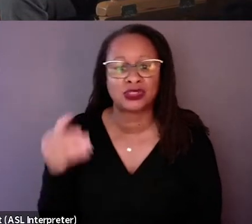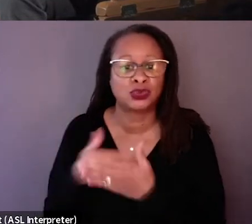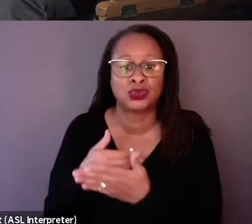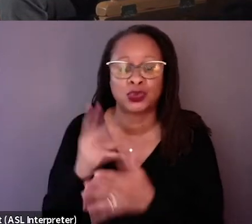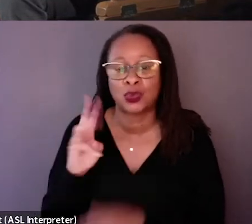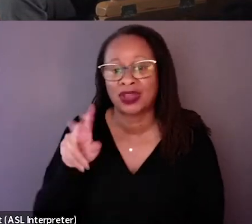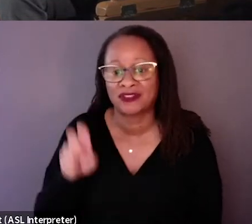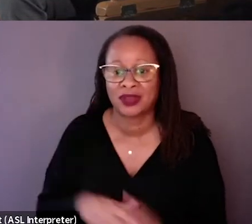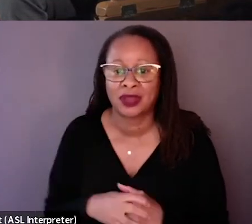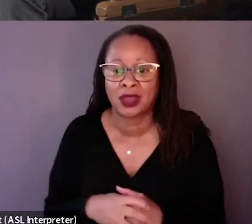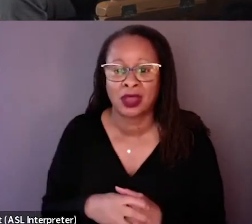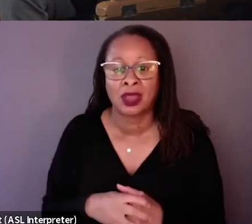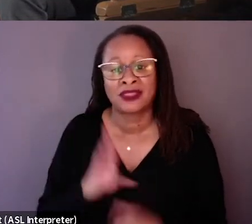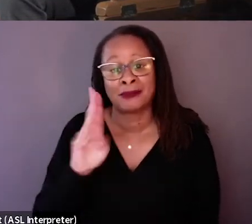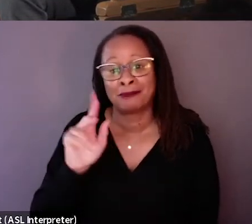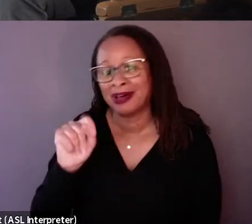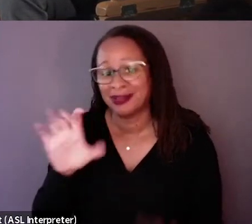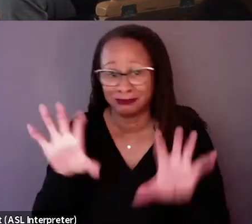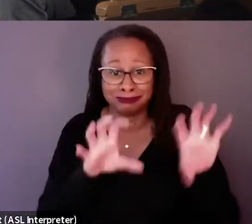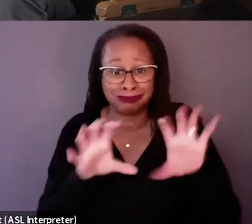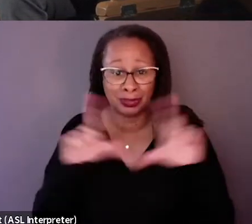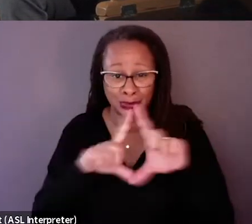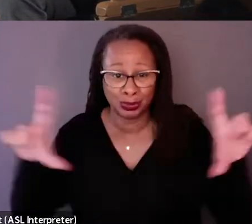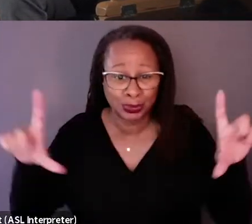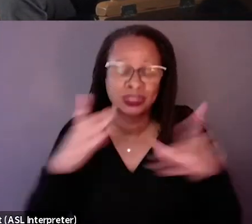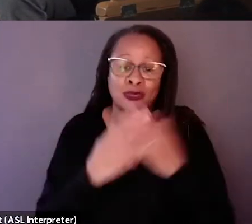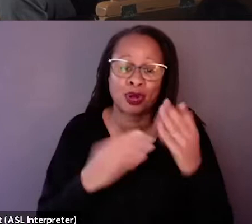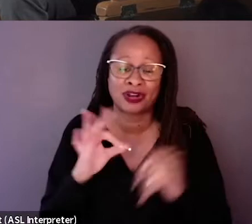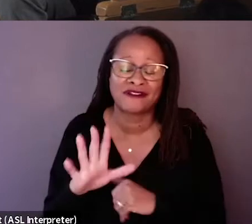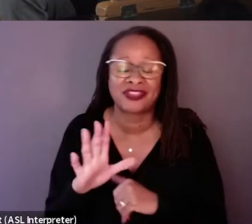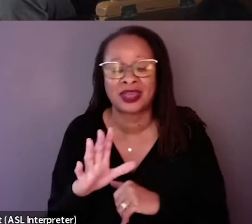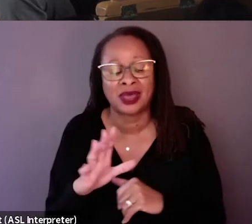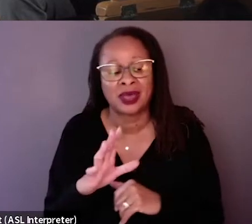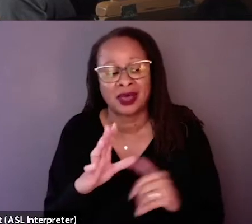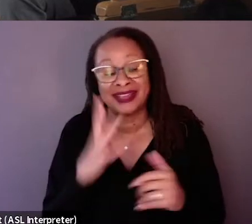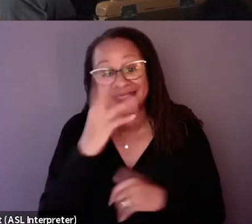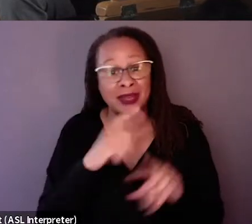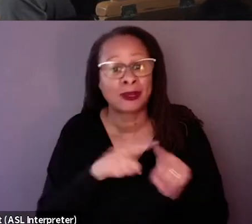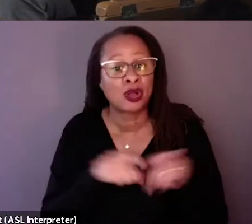But the butt zooms were also part of their aesthetic, but also part of their philosophy.